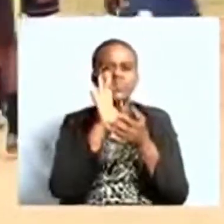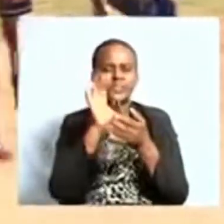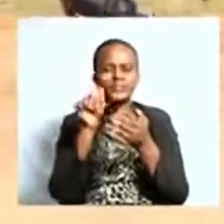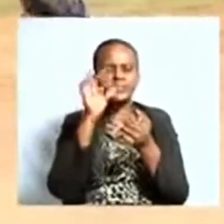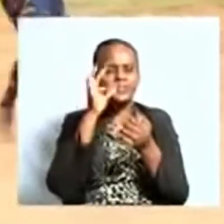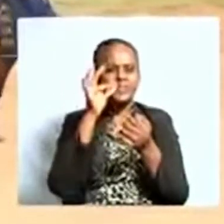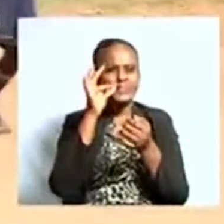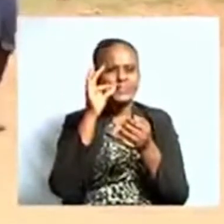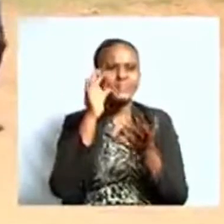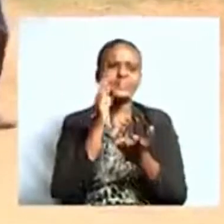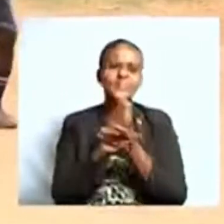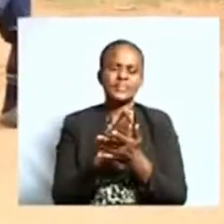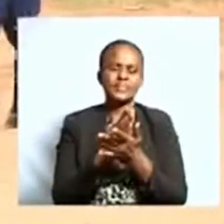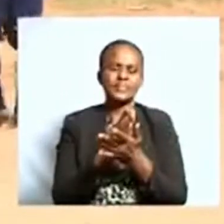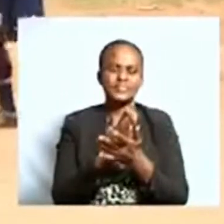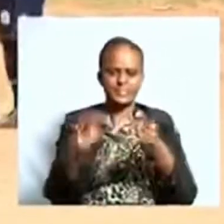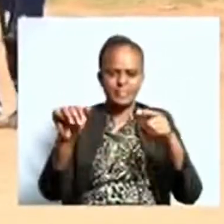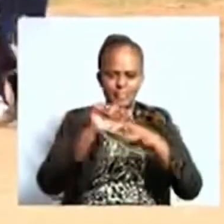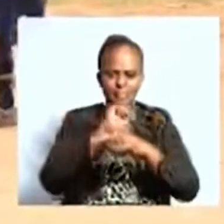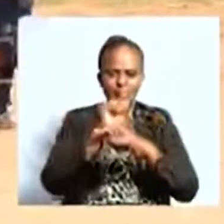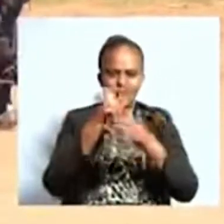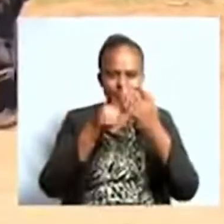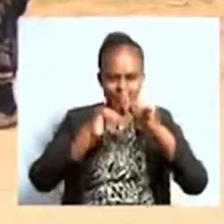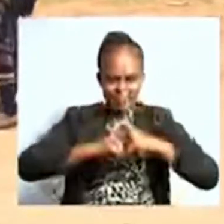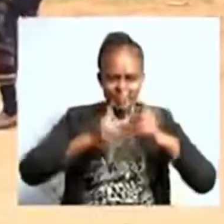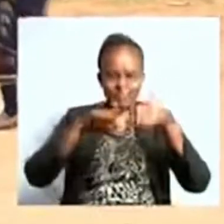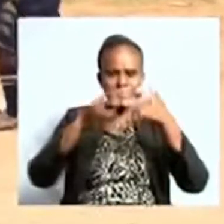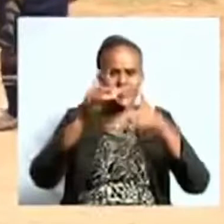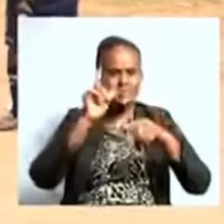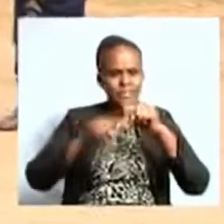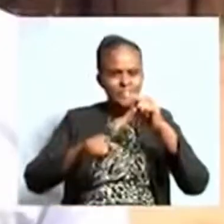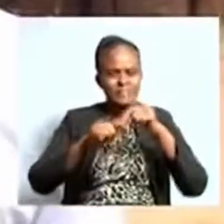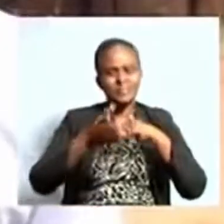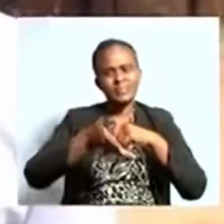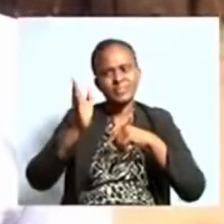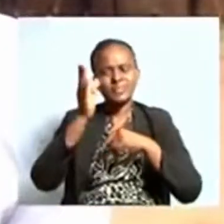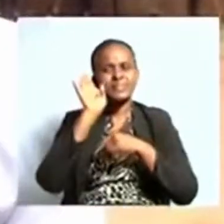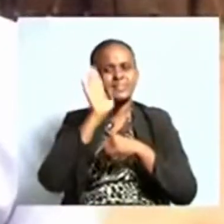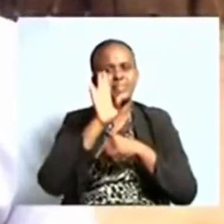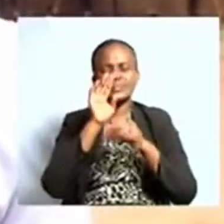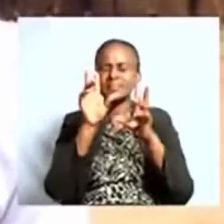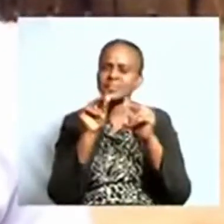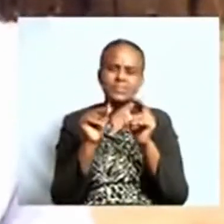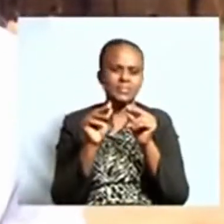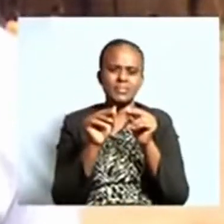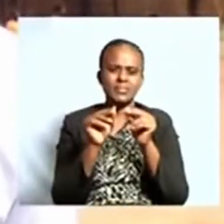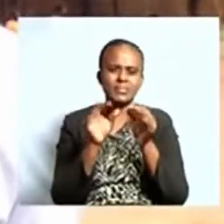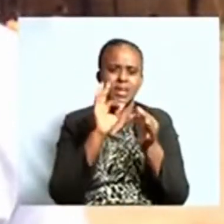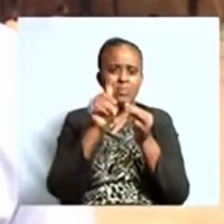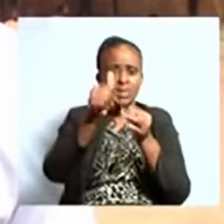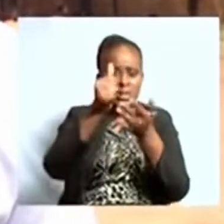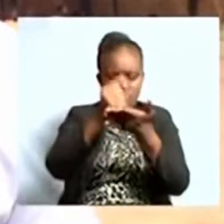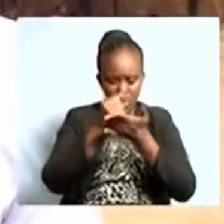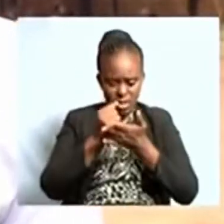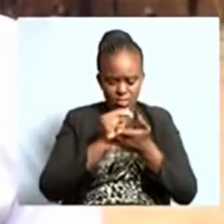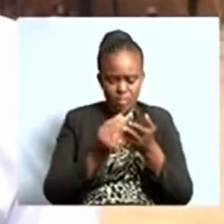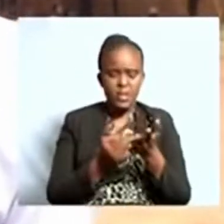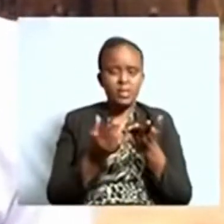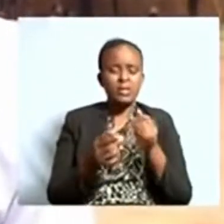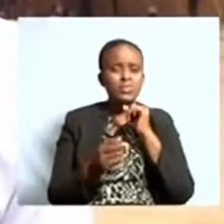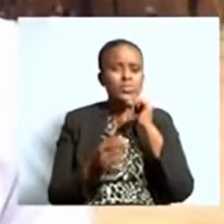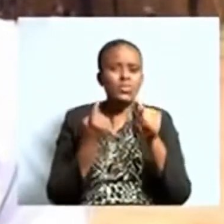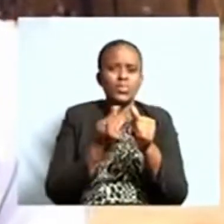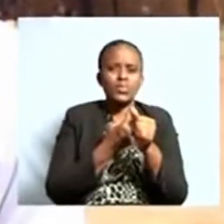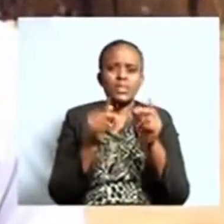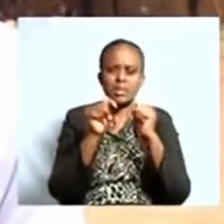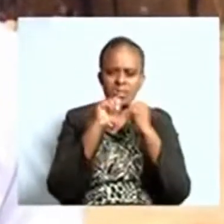drugs. Yes. So training yeti mawapasa abantu siwanga ende na kumova. So such that mukatitandiza pano, it's not only helping a